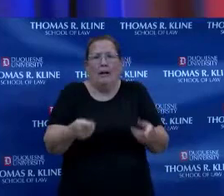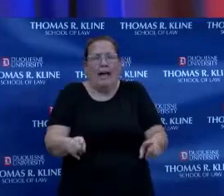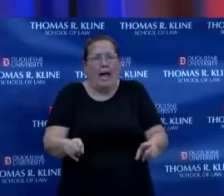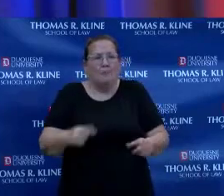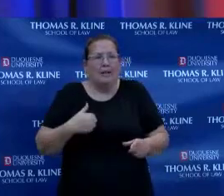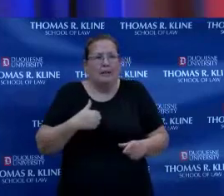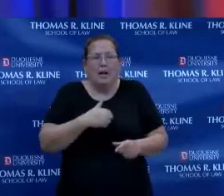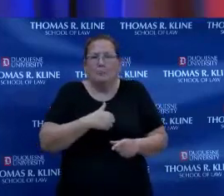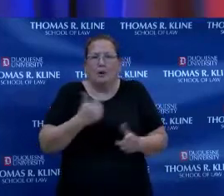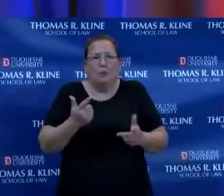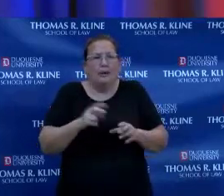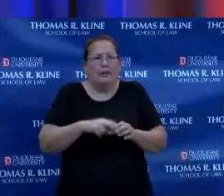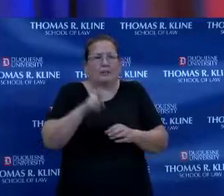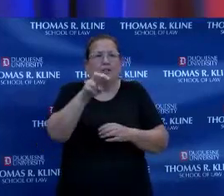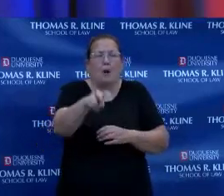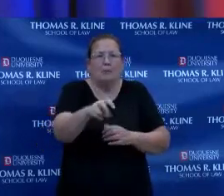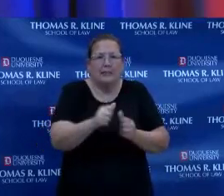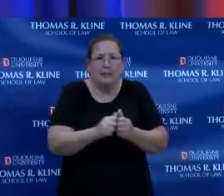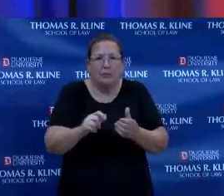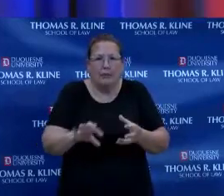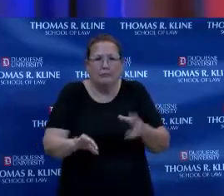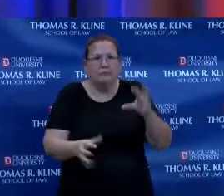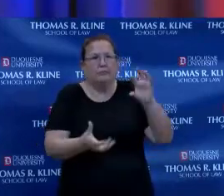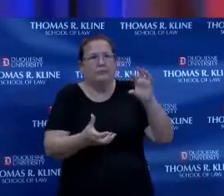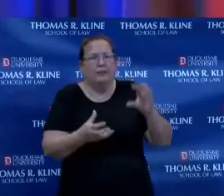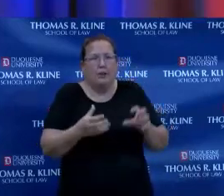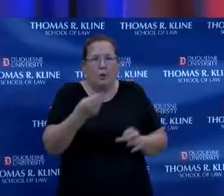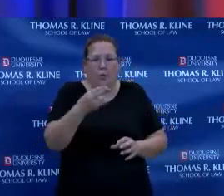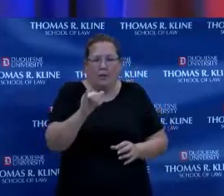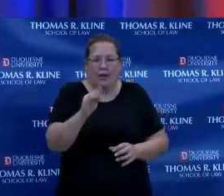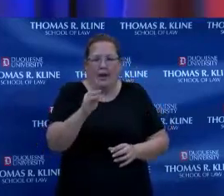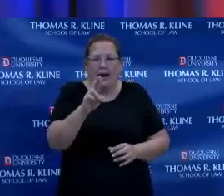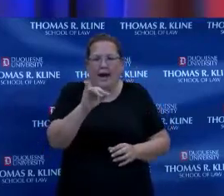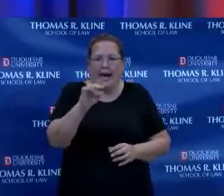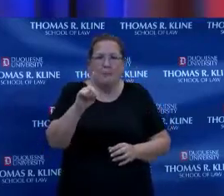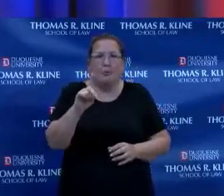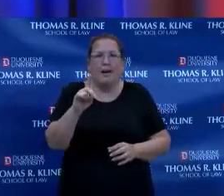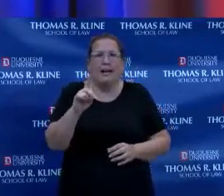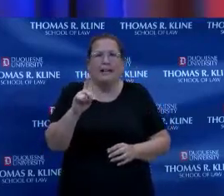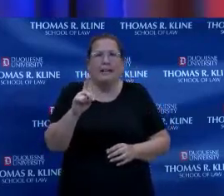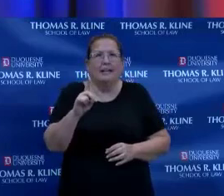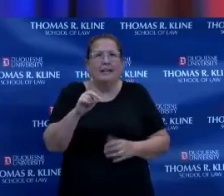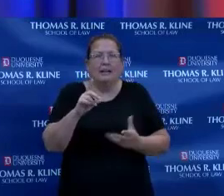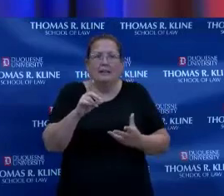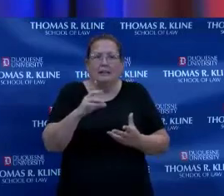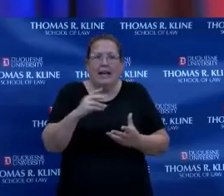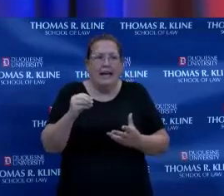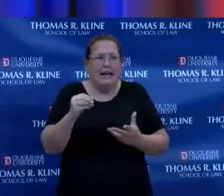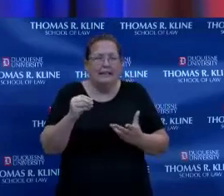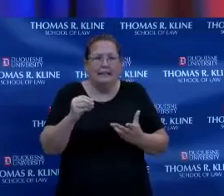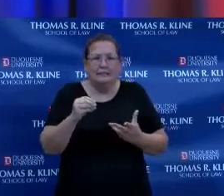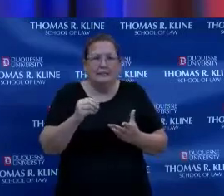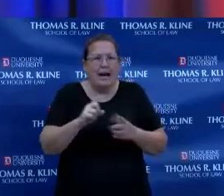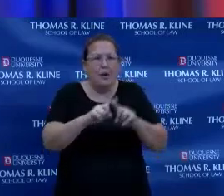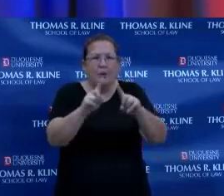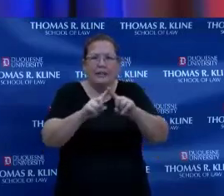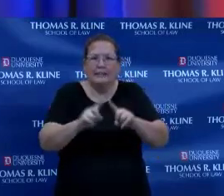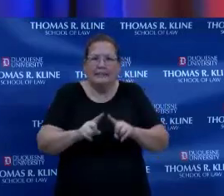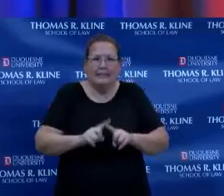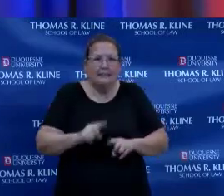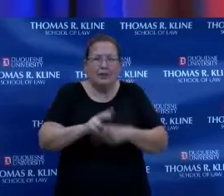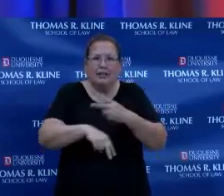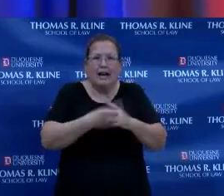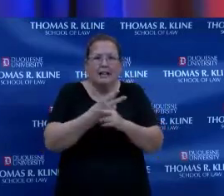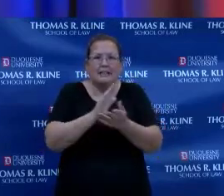midst of the chaos. Our hybrid and socially distanced orientation was just the beginning of our extraordinary journey